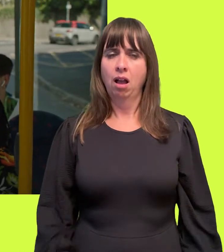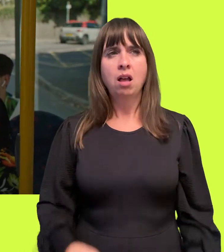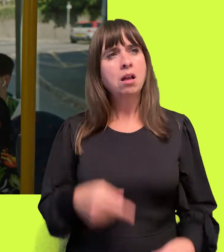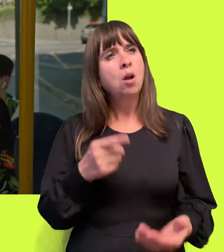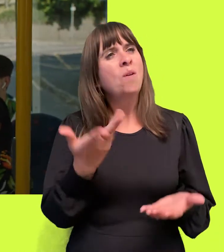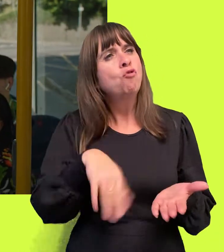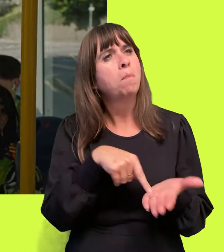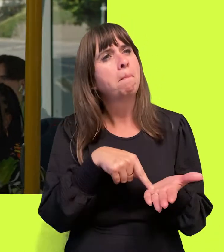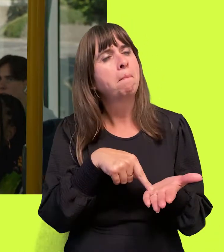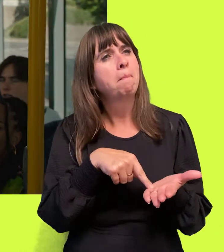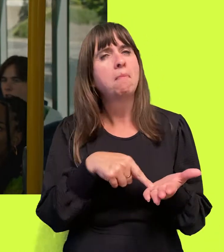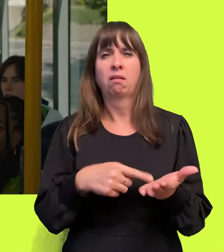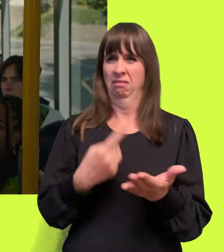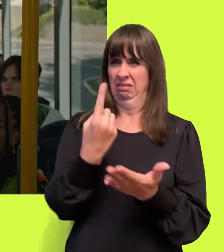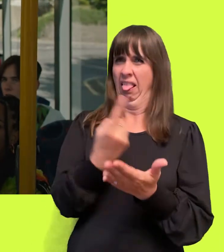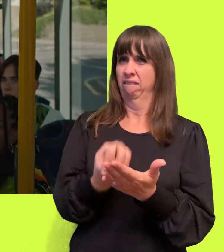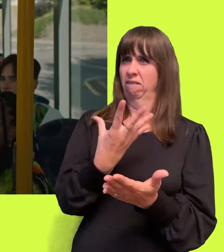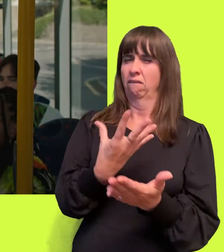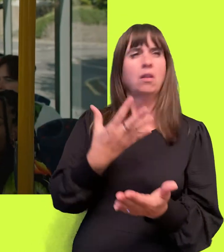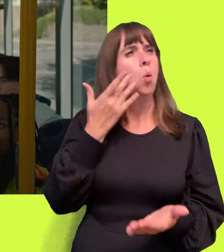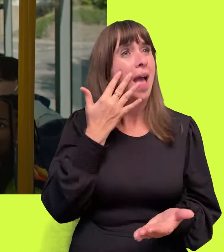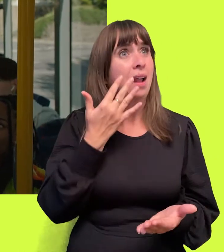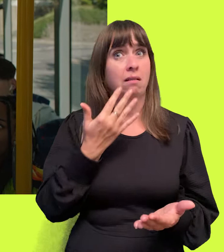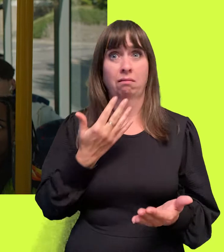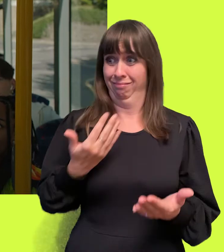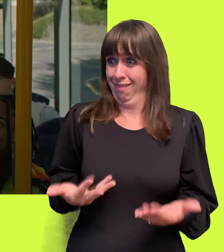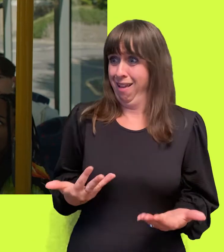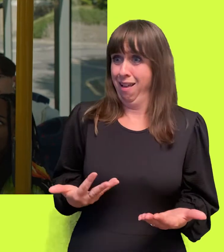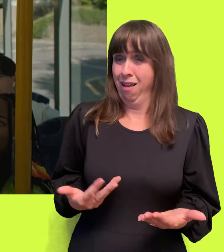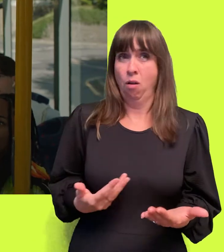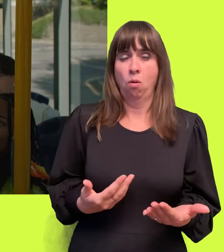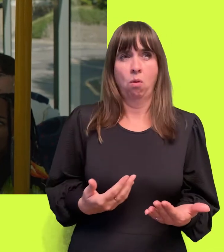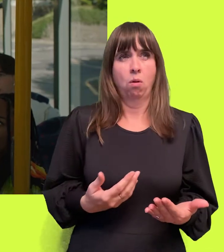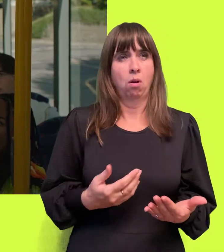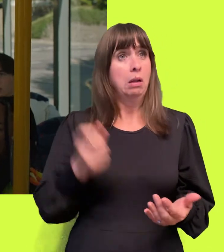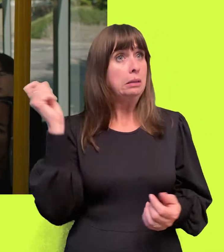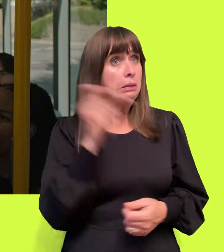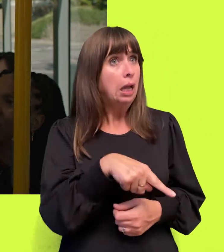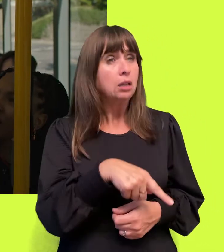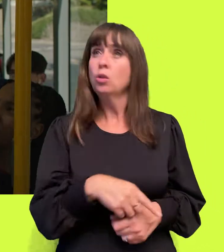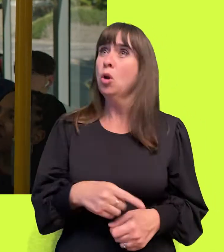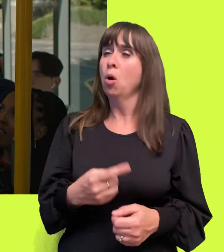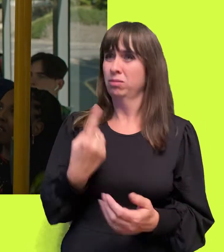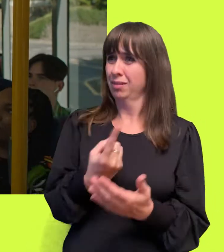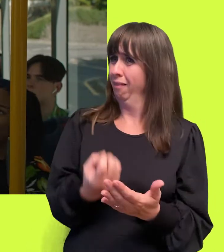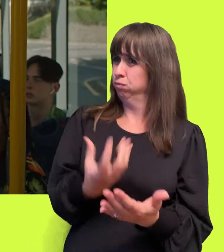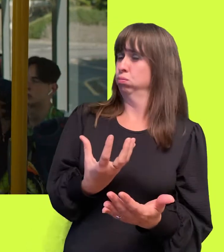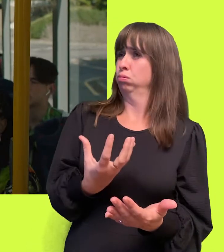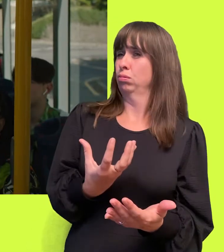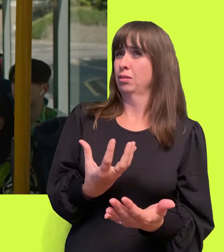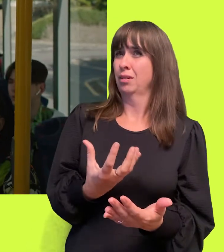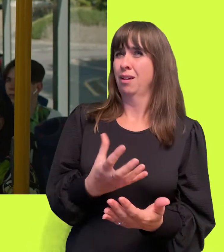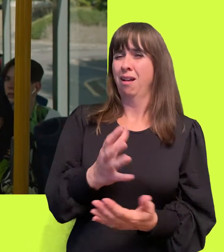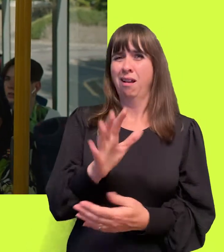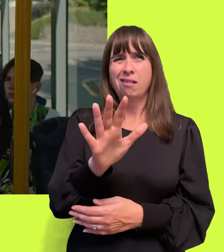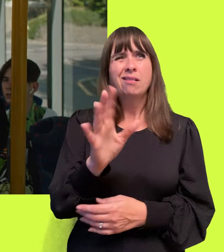Where did you get this? It just came up on my timeline. When? Just now. No one sent it to you. No. No offense,